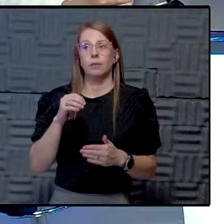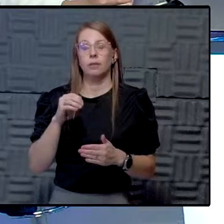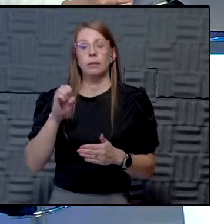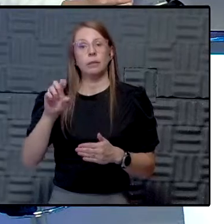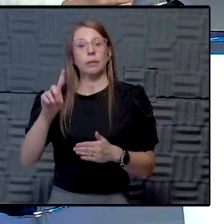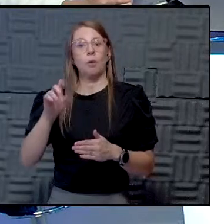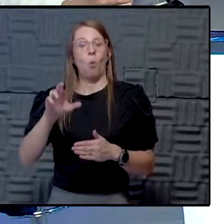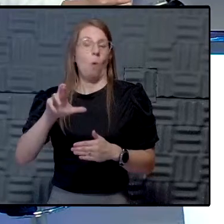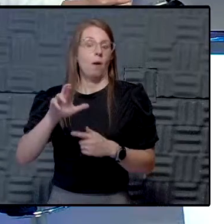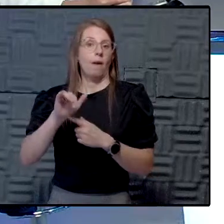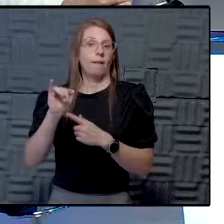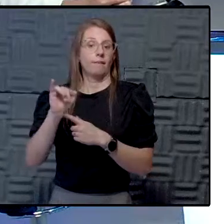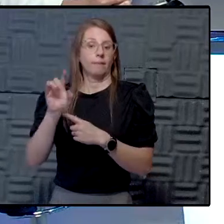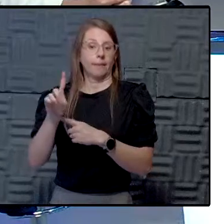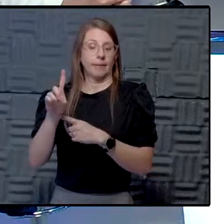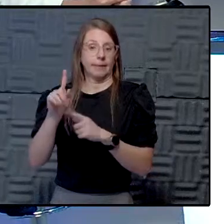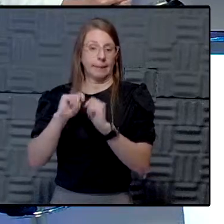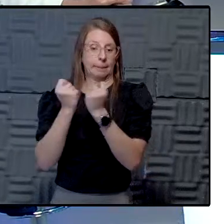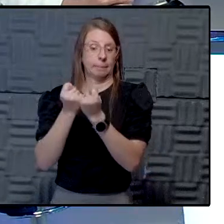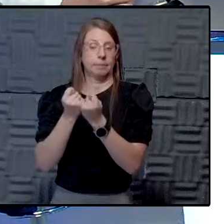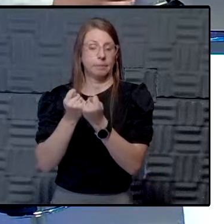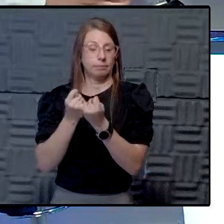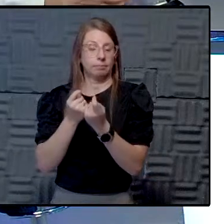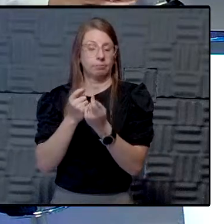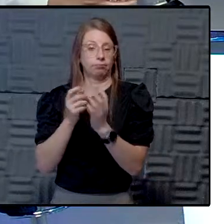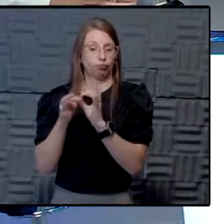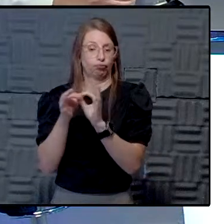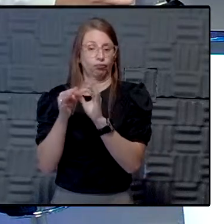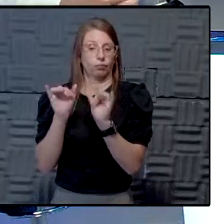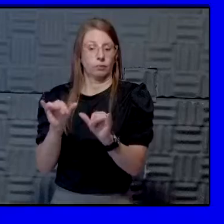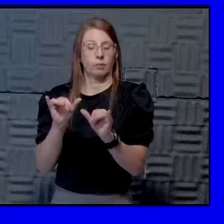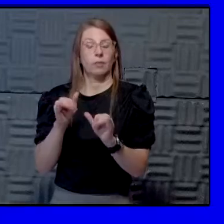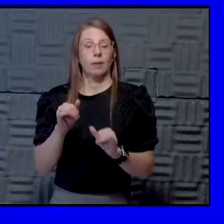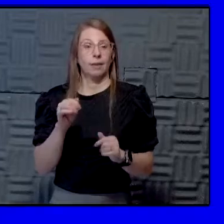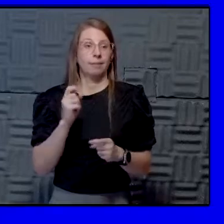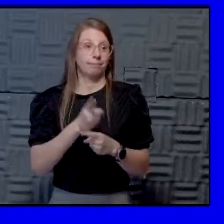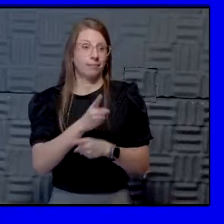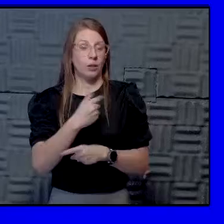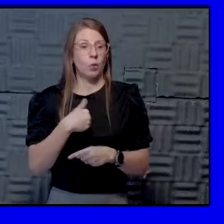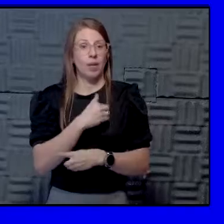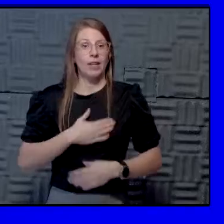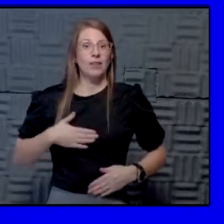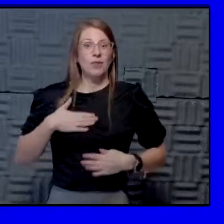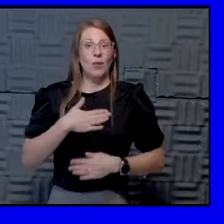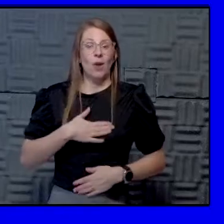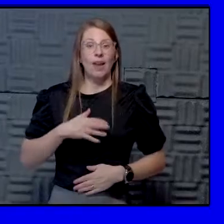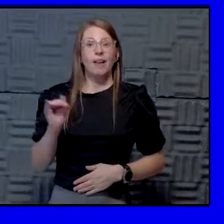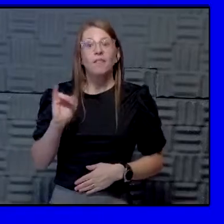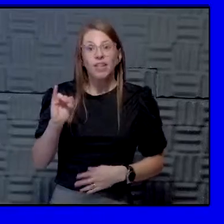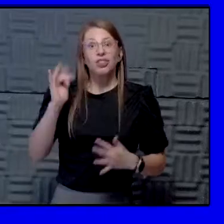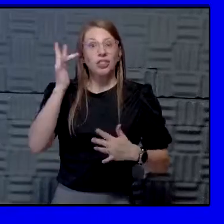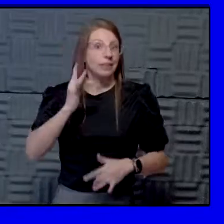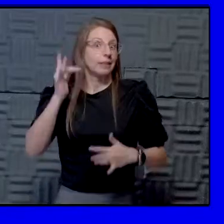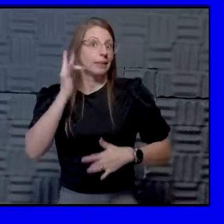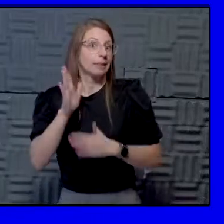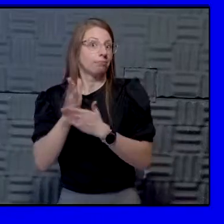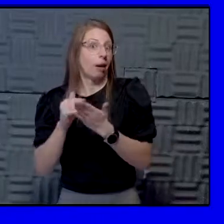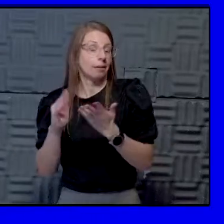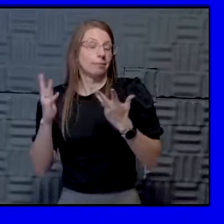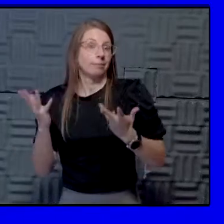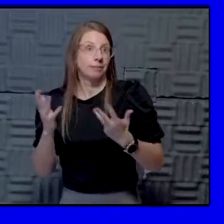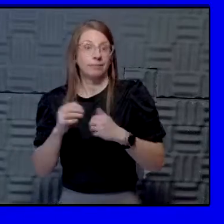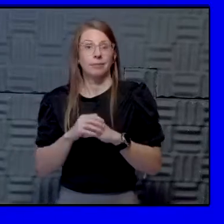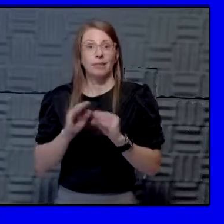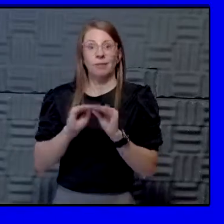done well over the year. Yeah, we've done well. We enjoy, obviously, the infectious disease aspect of it